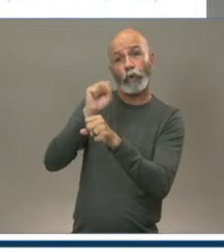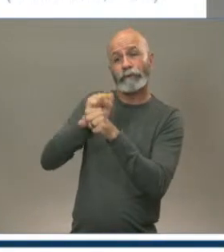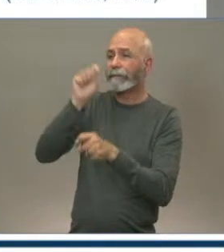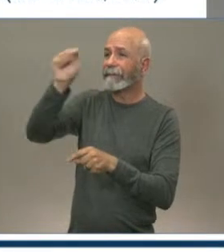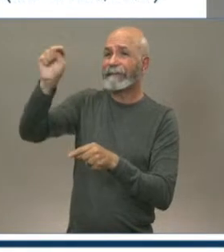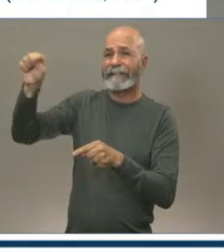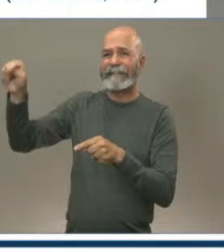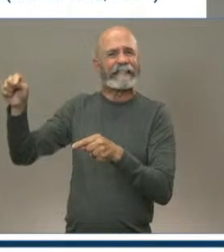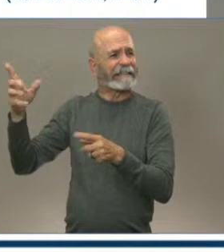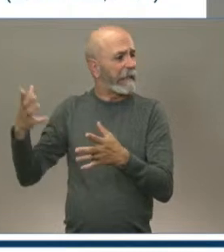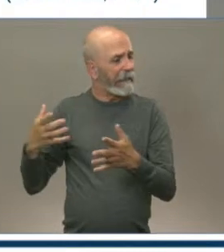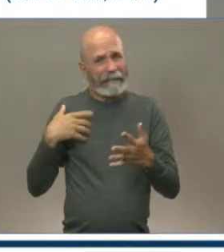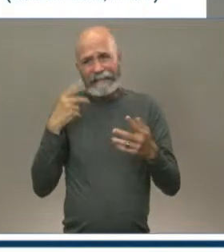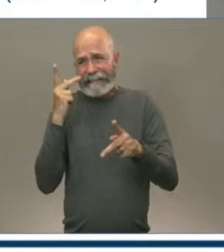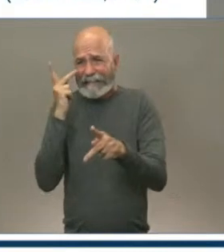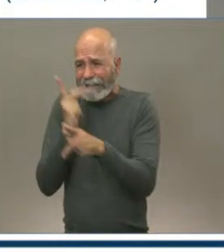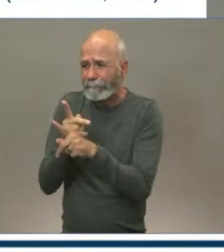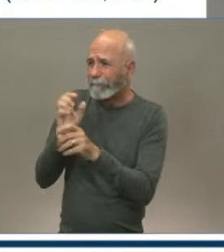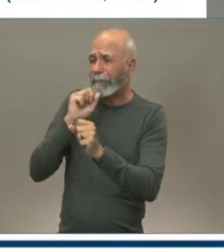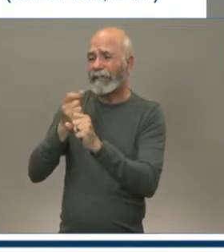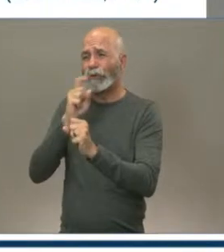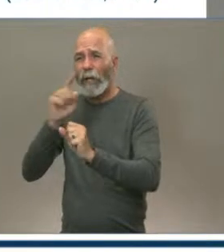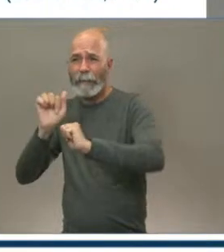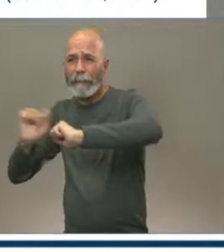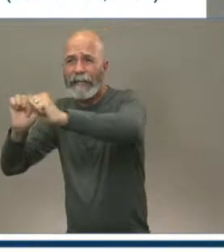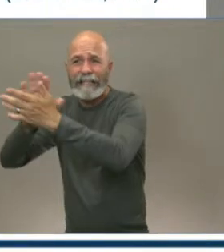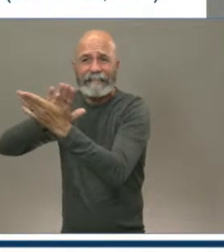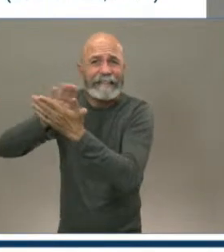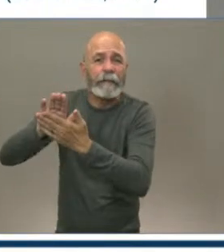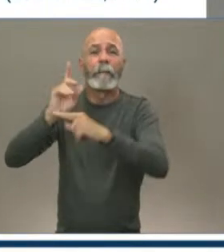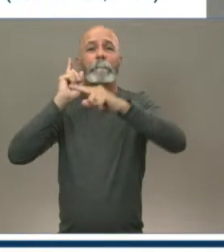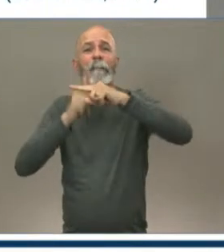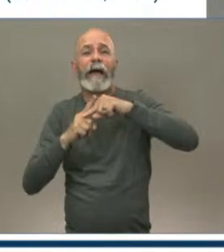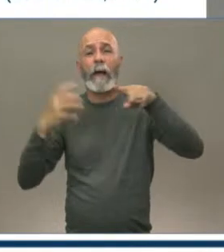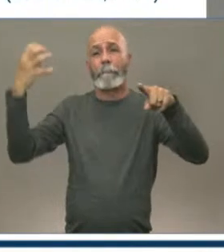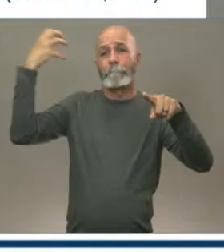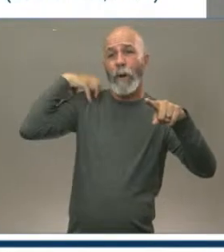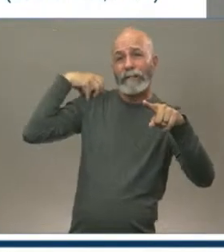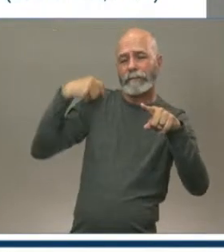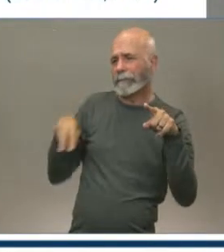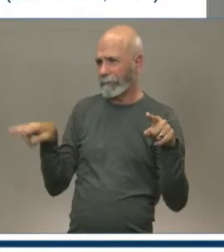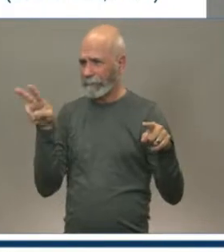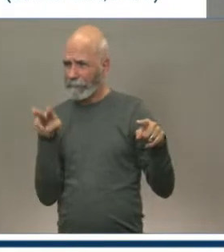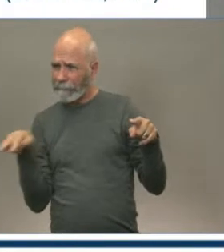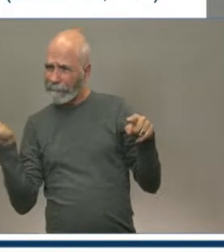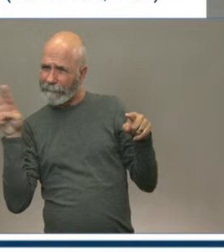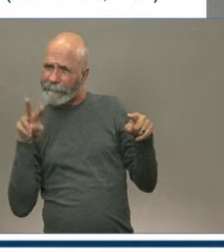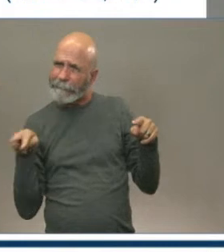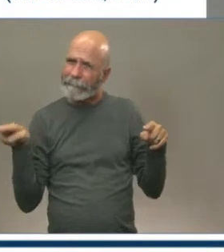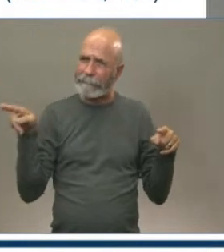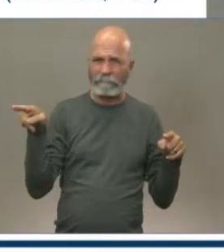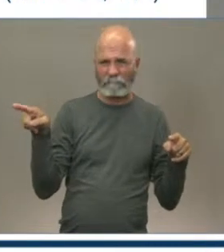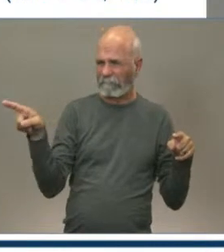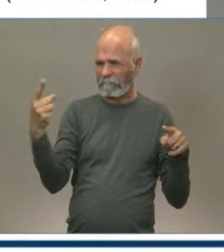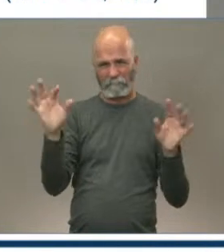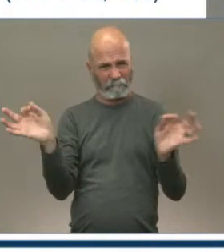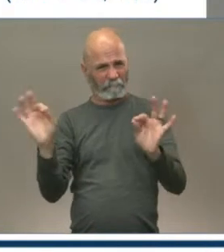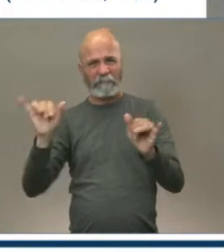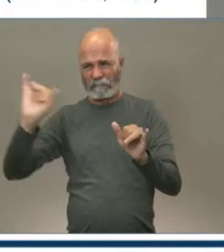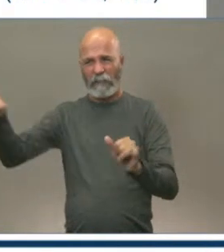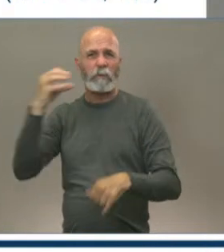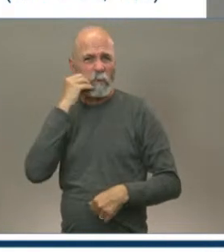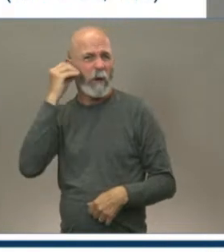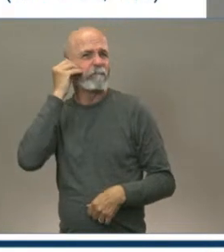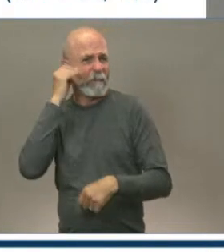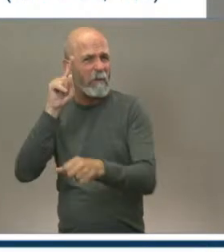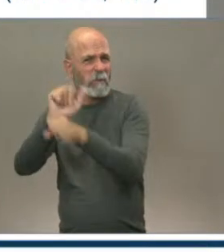safe. Employers, if at all possible, please have your employees work from home. If they